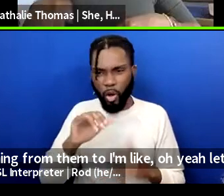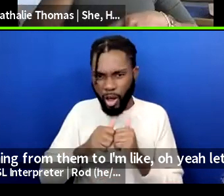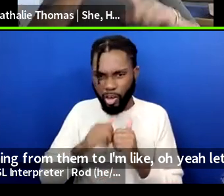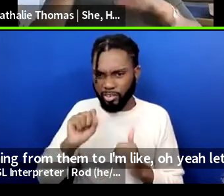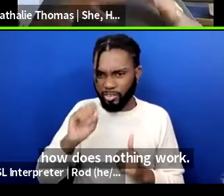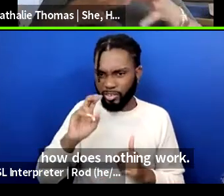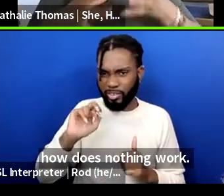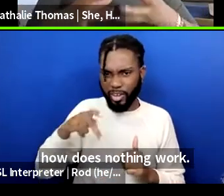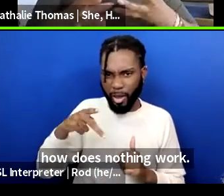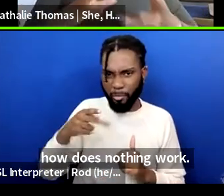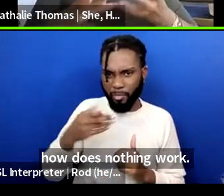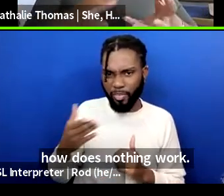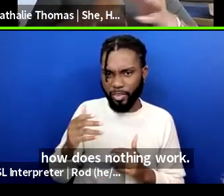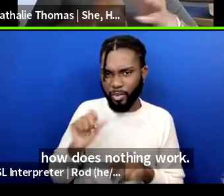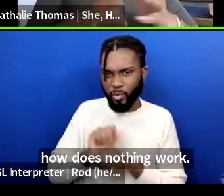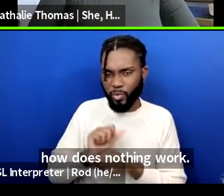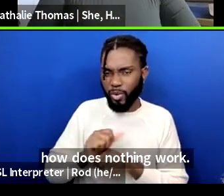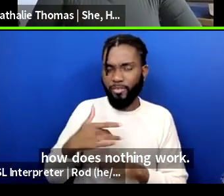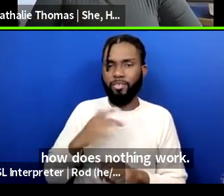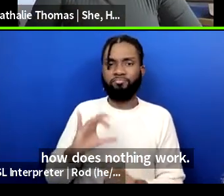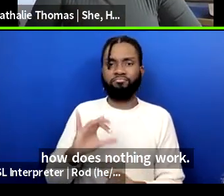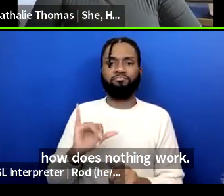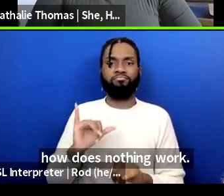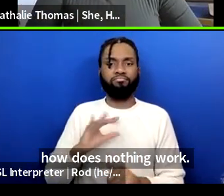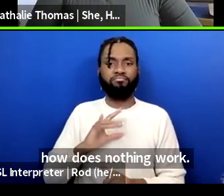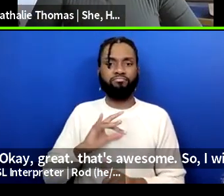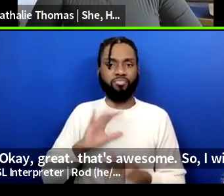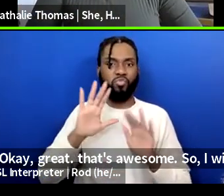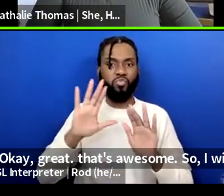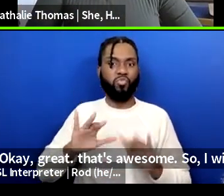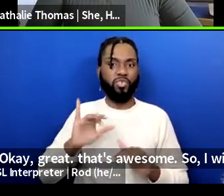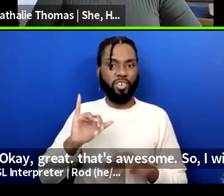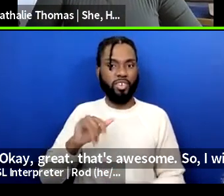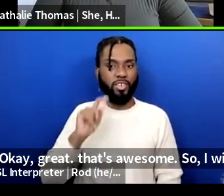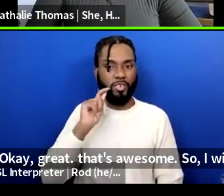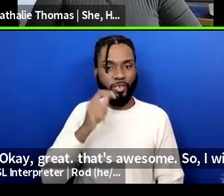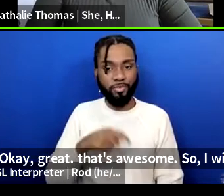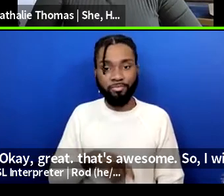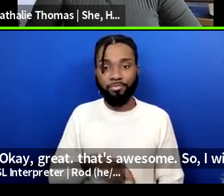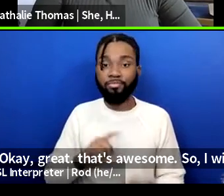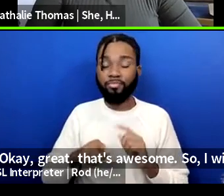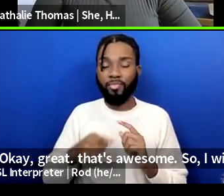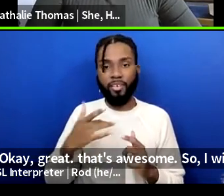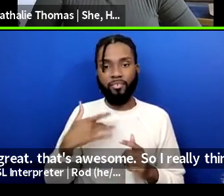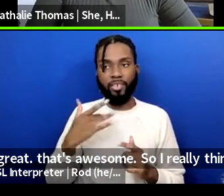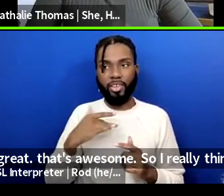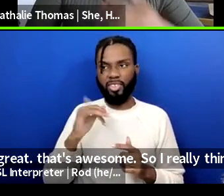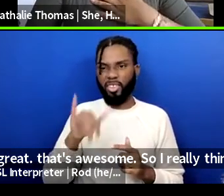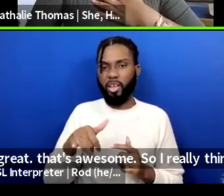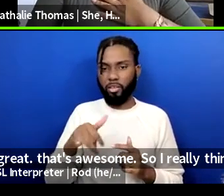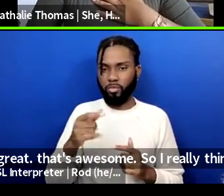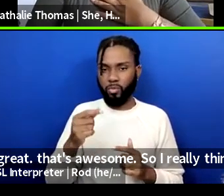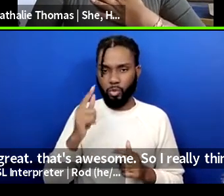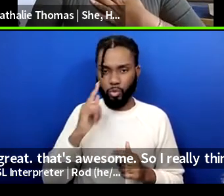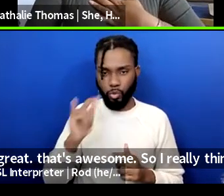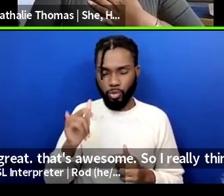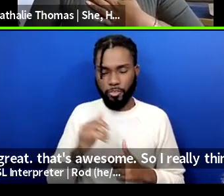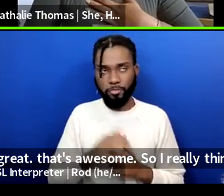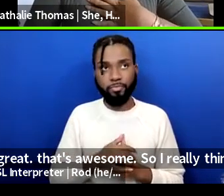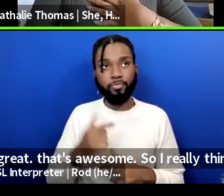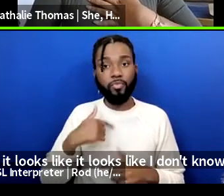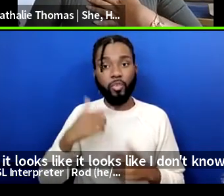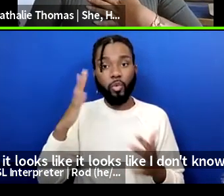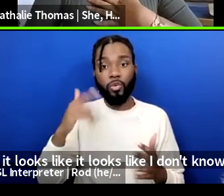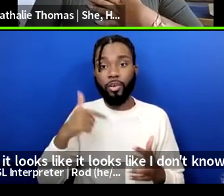okay, great, that's awesome. So I really think that's what it looks like. It looks like, I don't know, I have